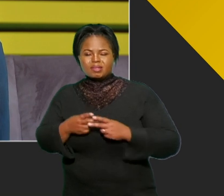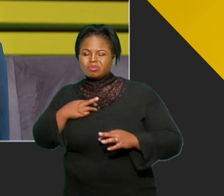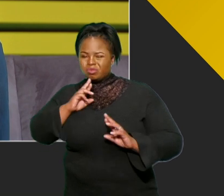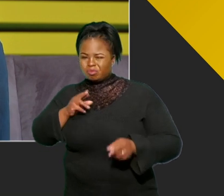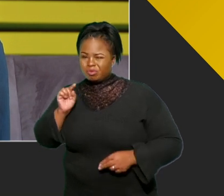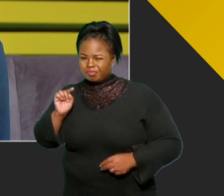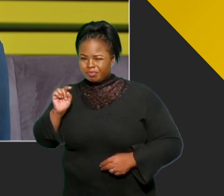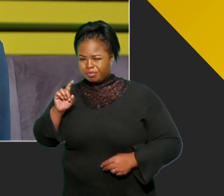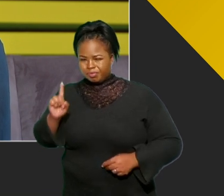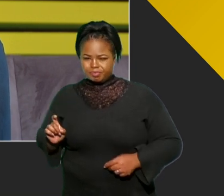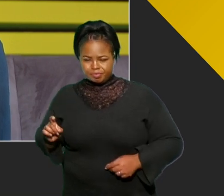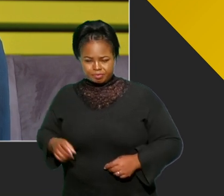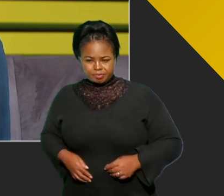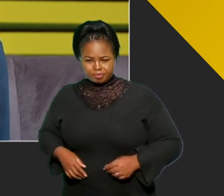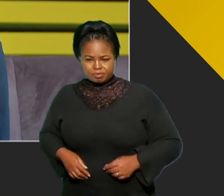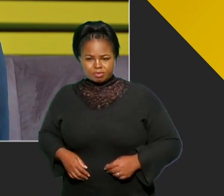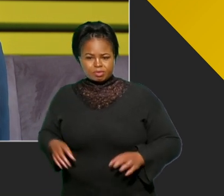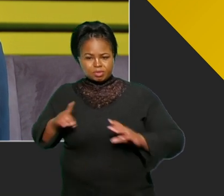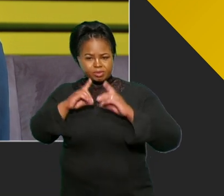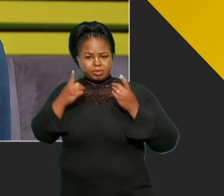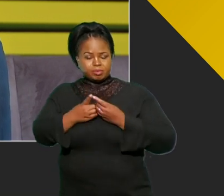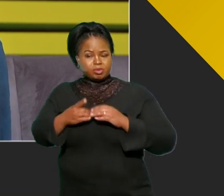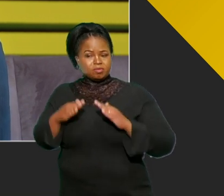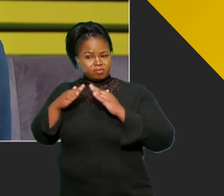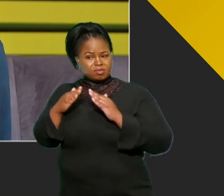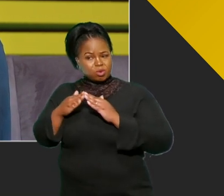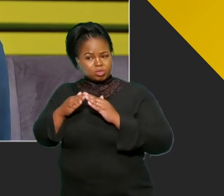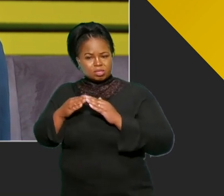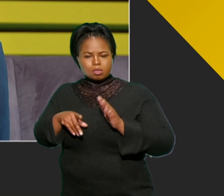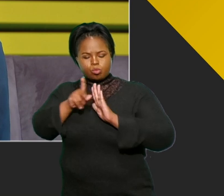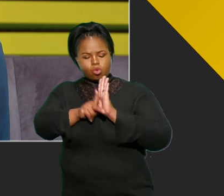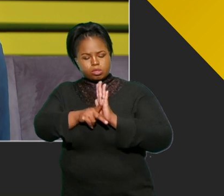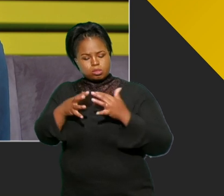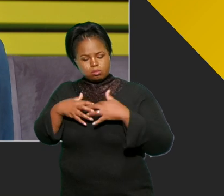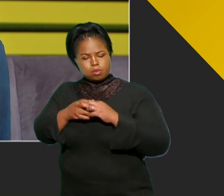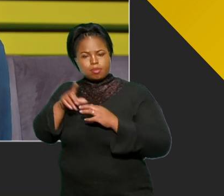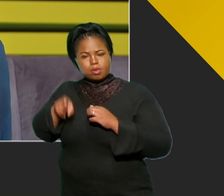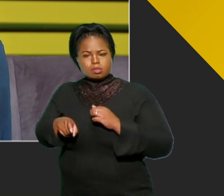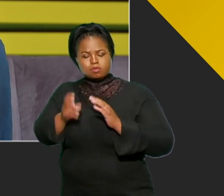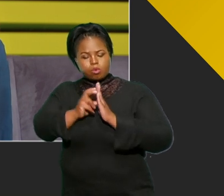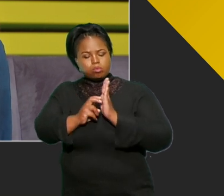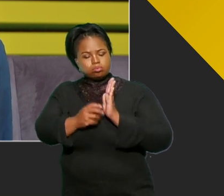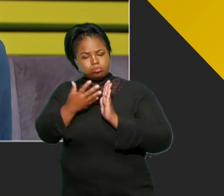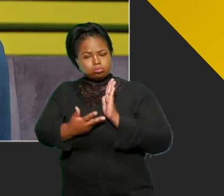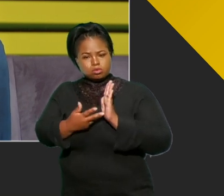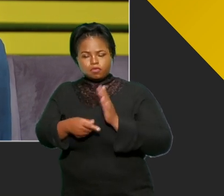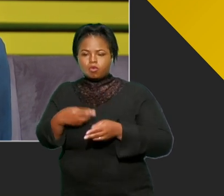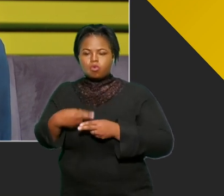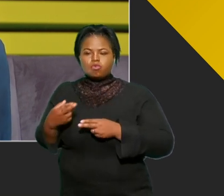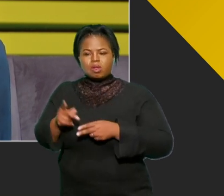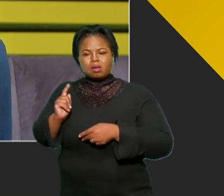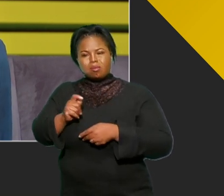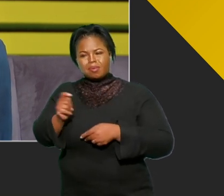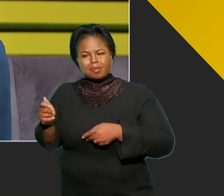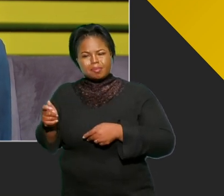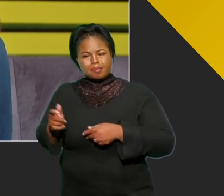simple. The Department of Human Settlement needs to have policy to regulate the issue of rental because